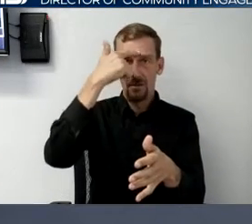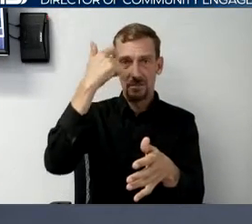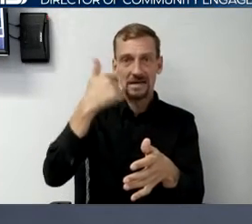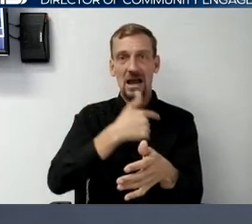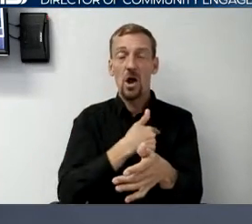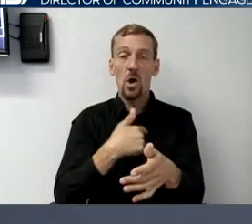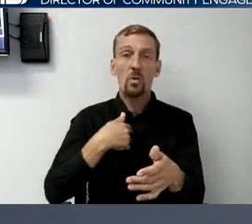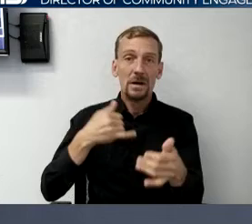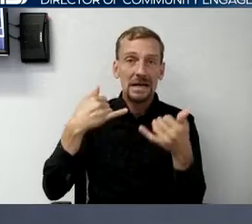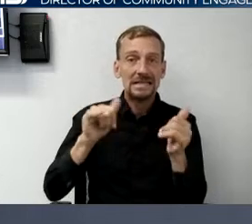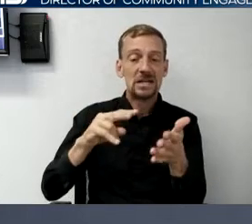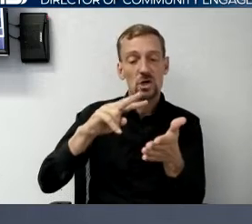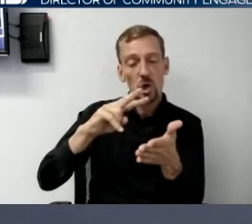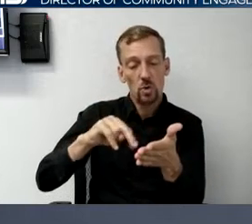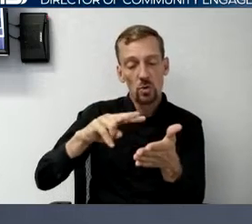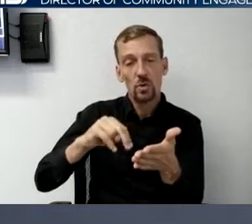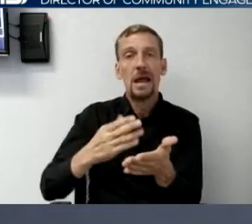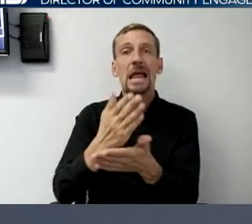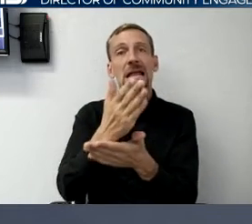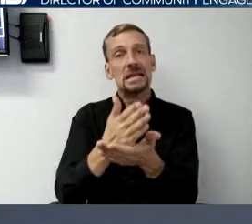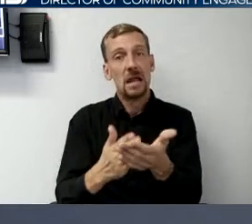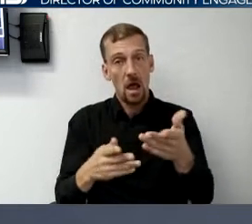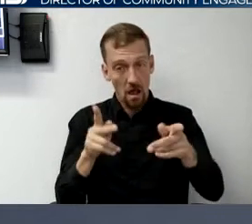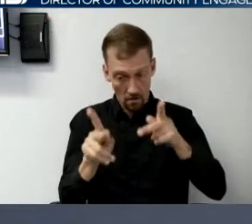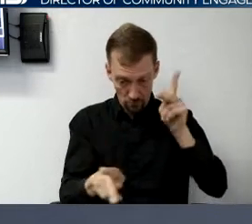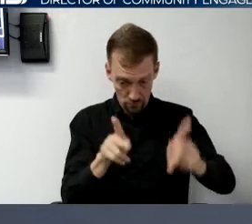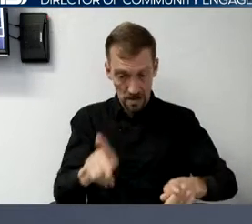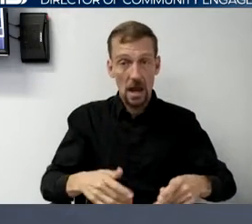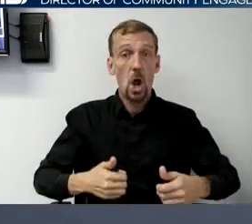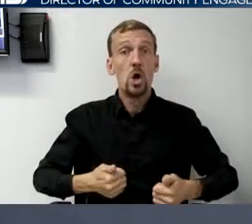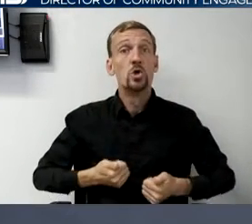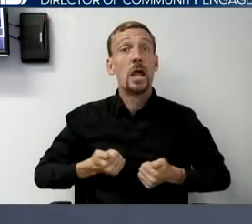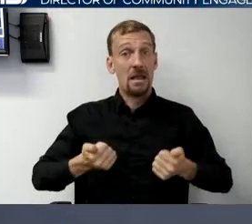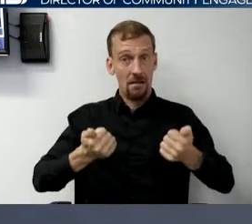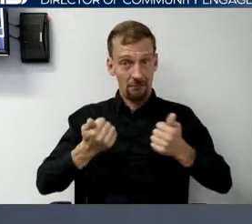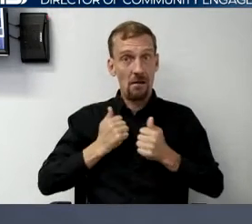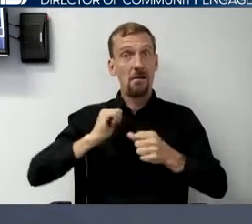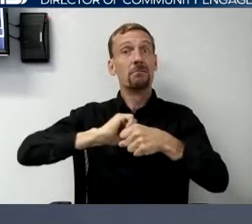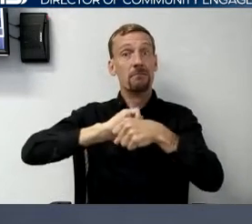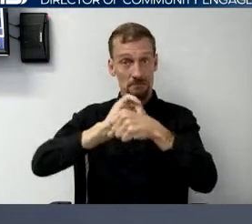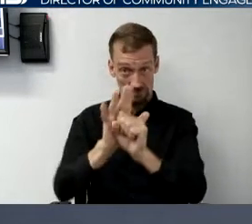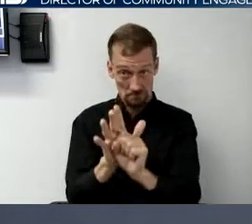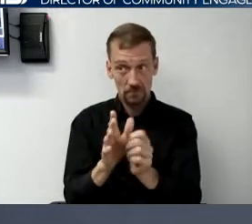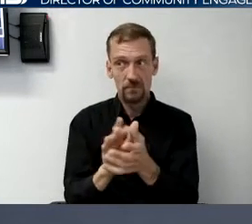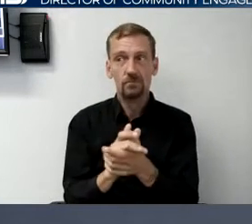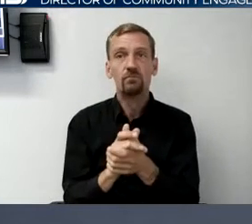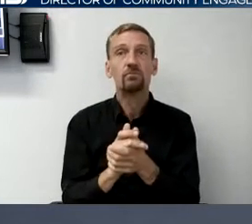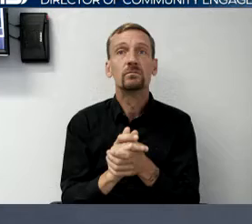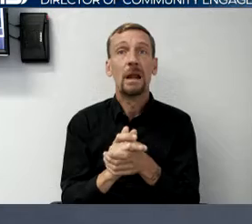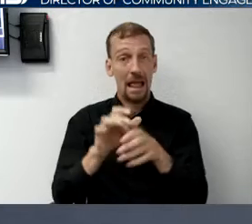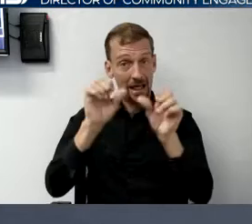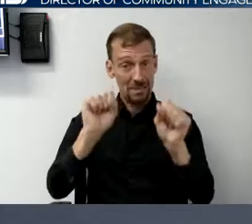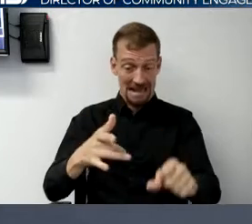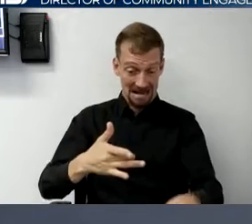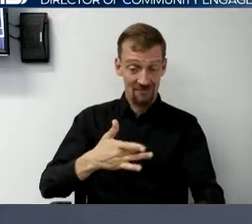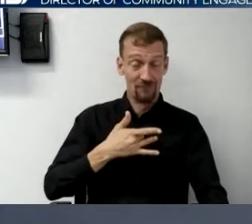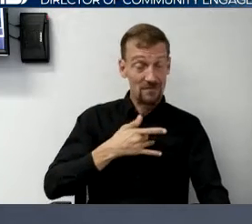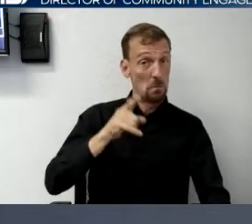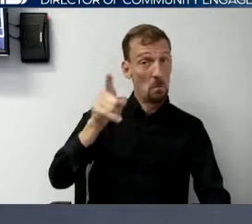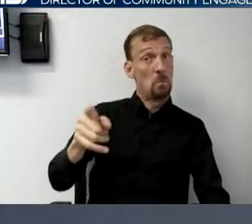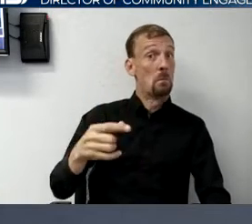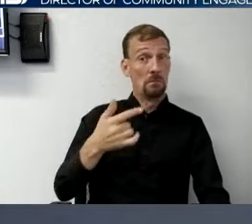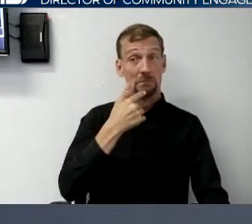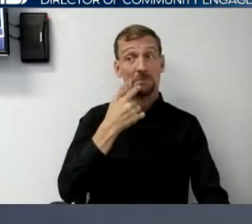that while people may survive the virus and be considered recovered,